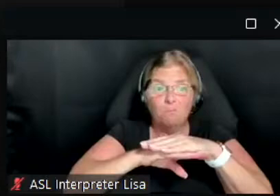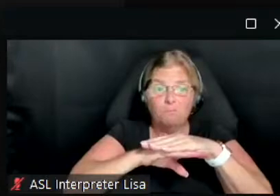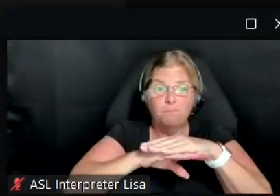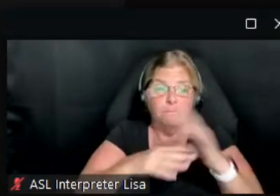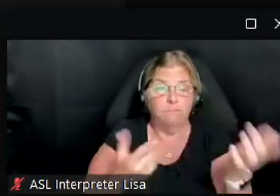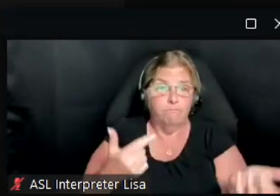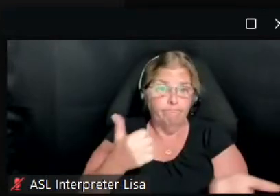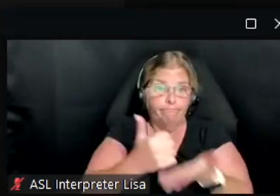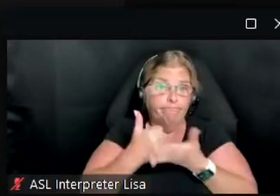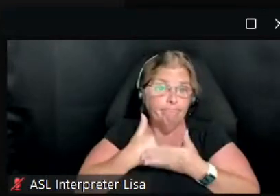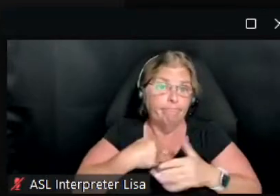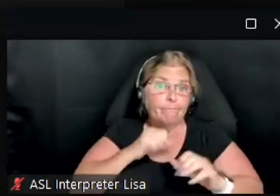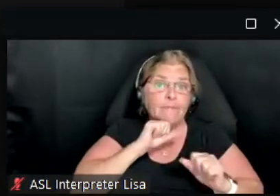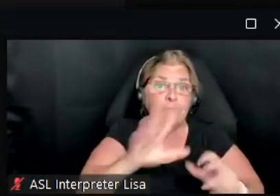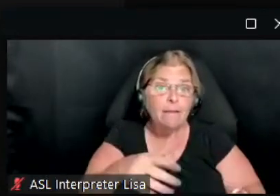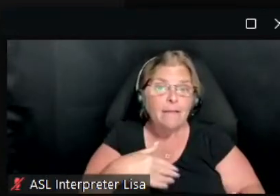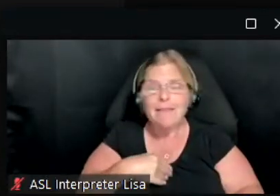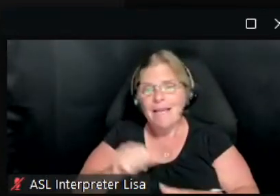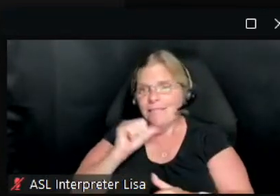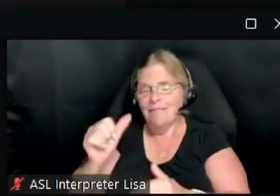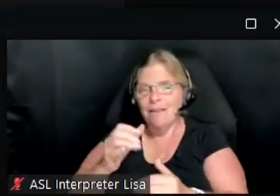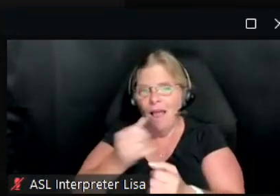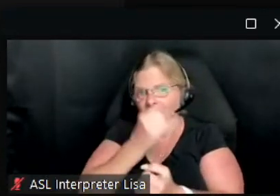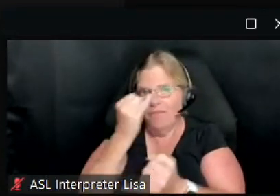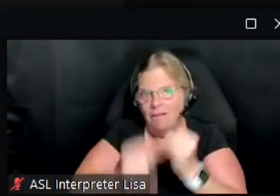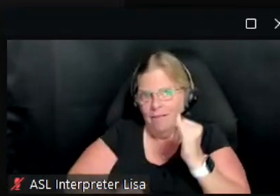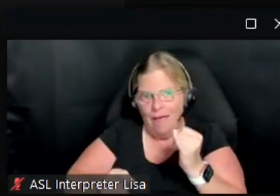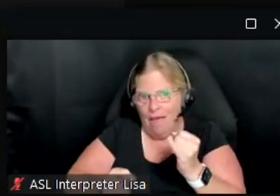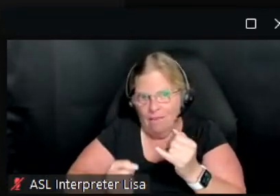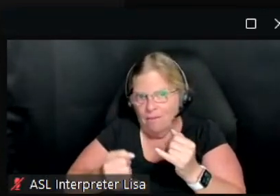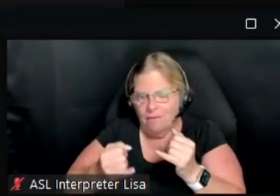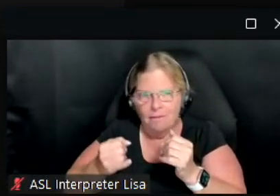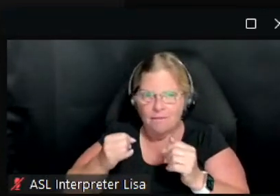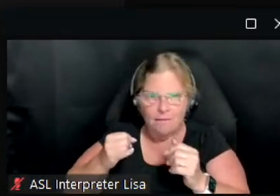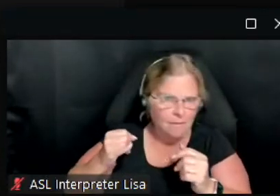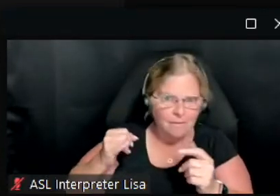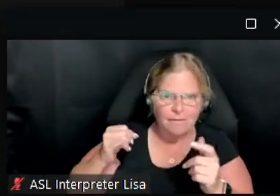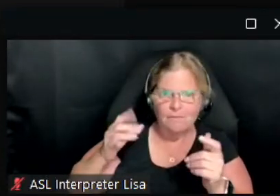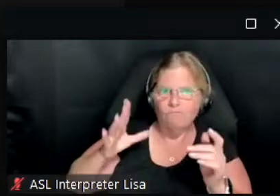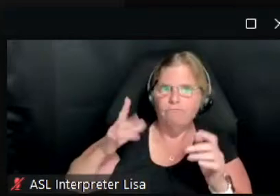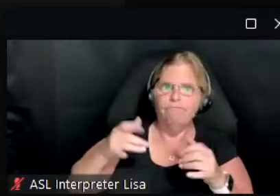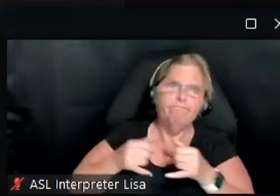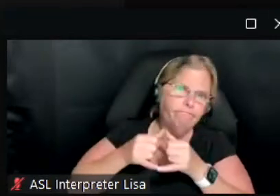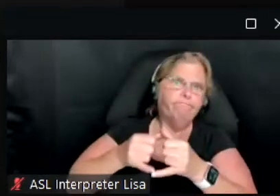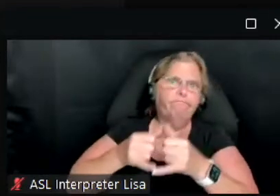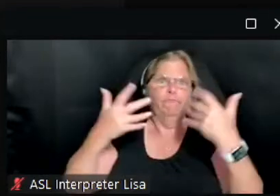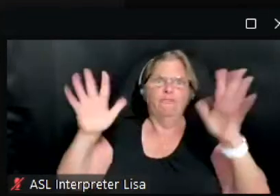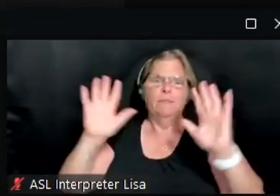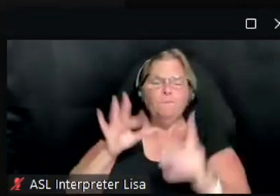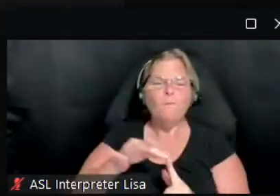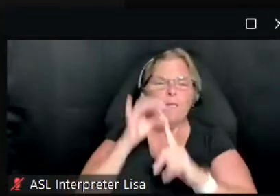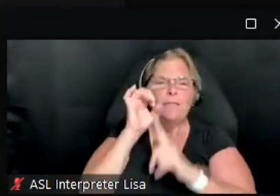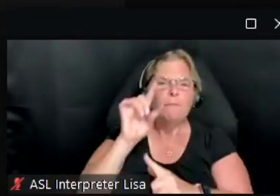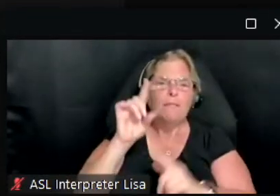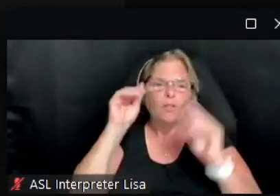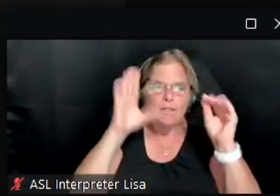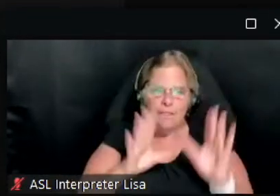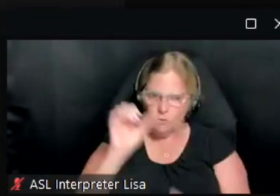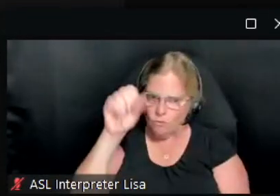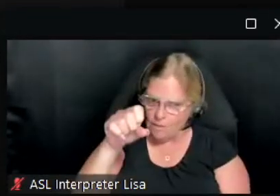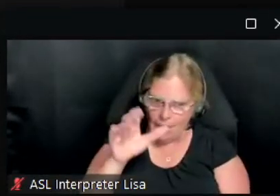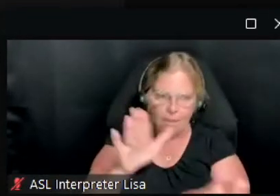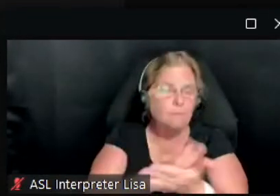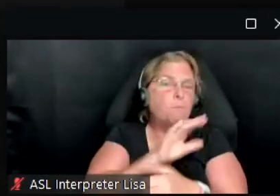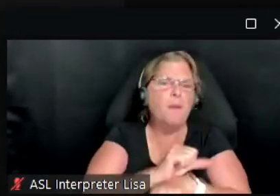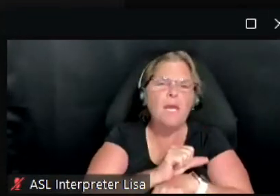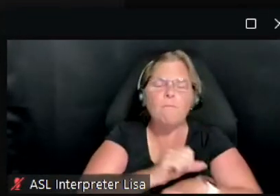be the end all be all. So I think just for special ed teachers, yes, in the chat, the paperwork is